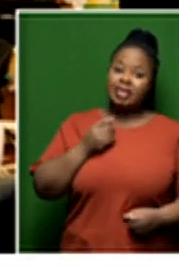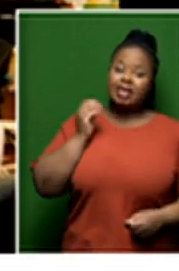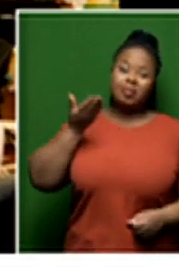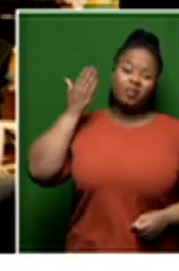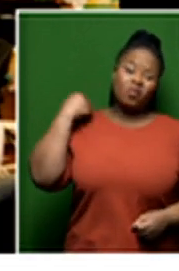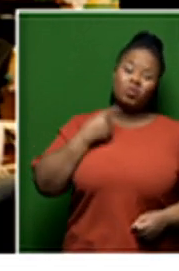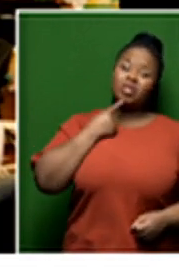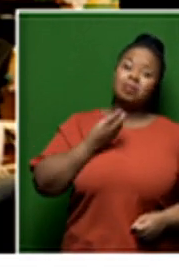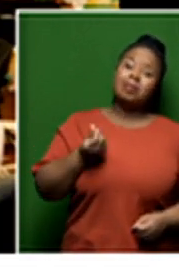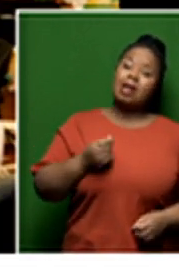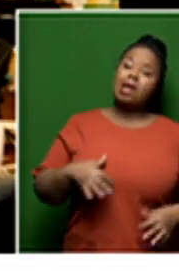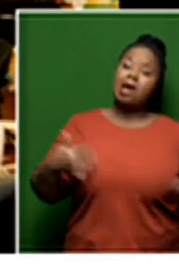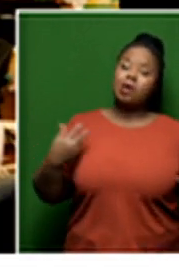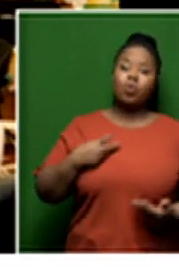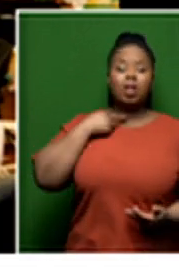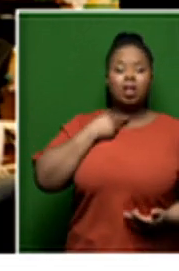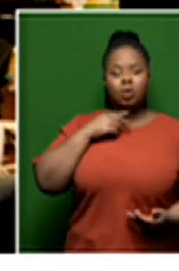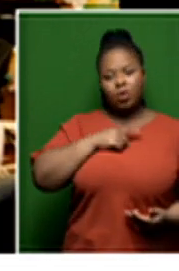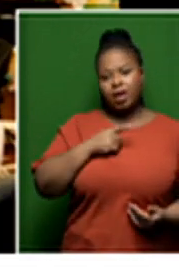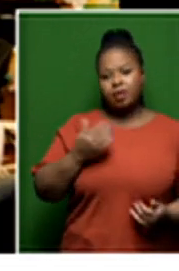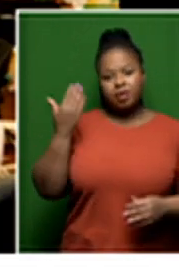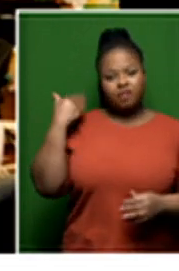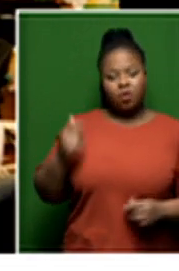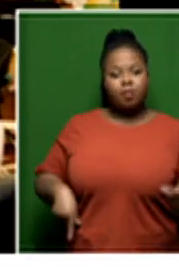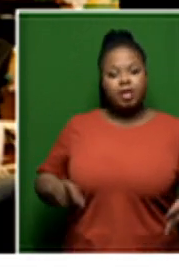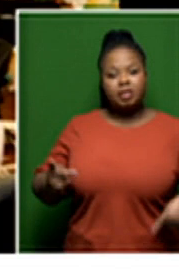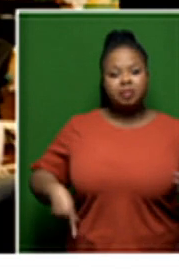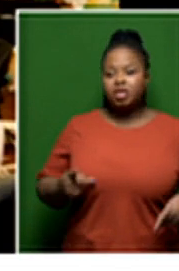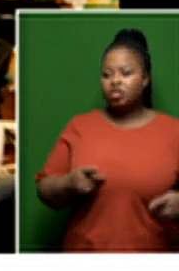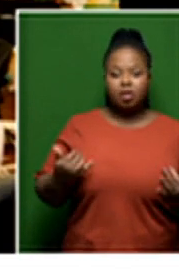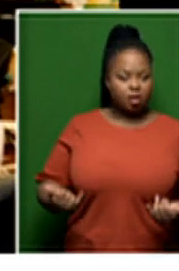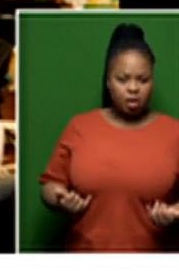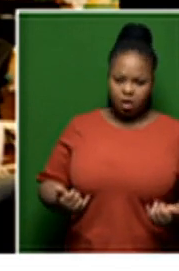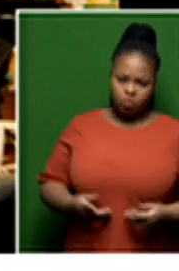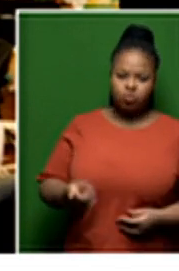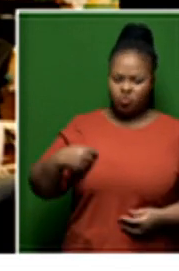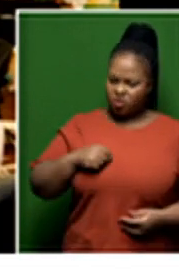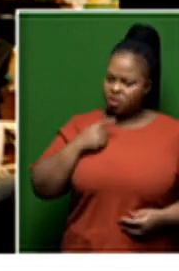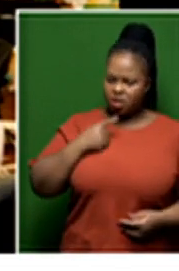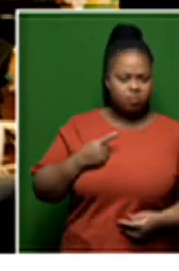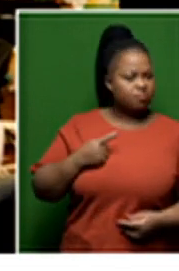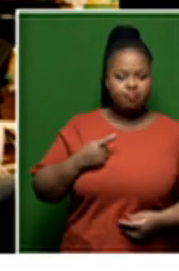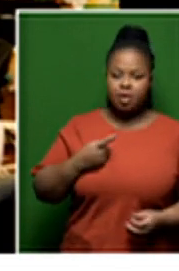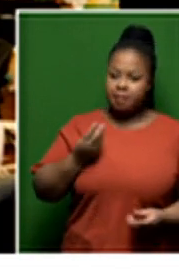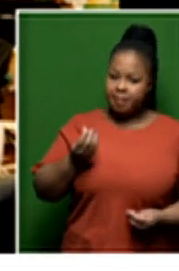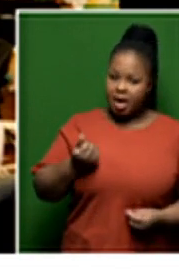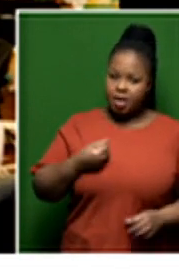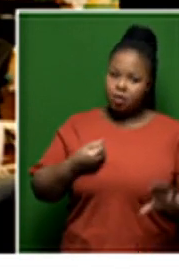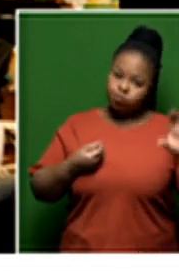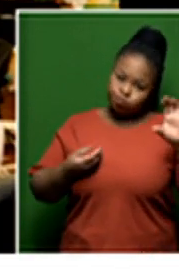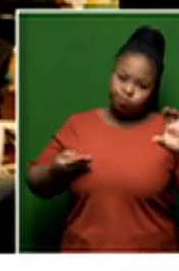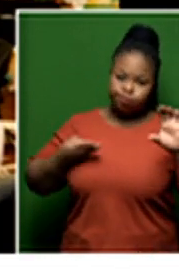problem, because there were under expenditure patterns in certain areas, and now we're saying we can't have that. And by the